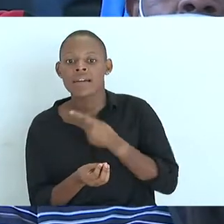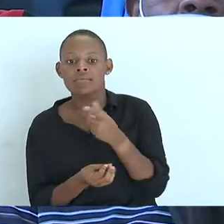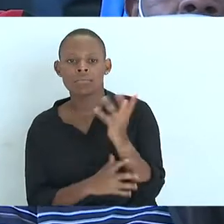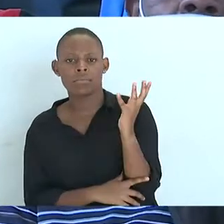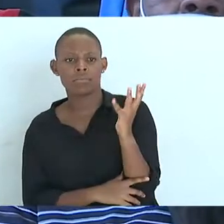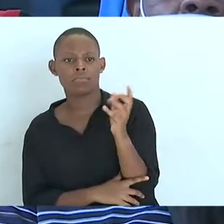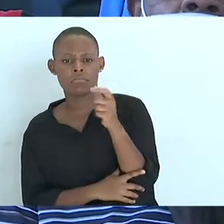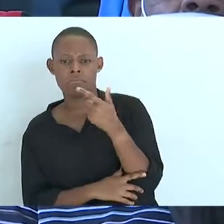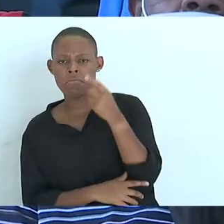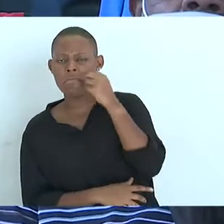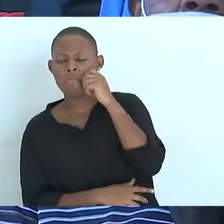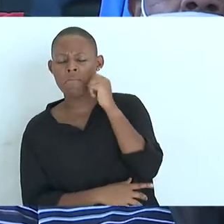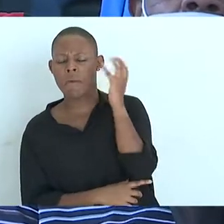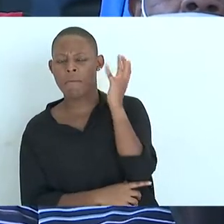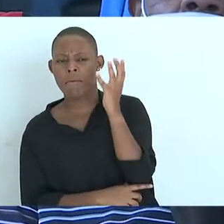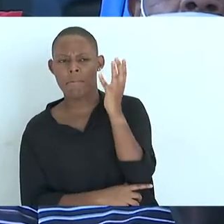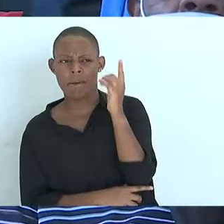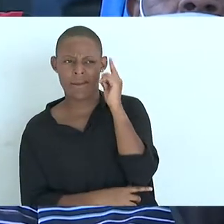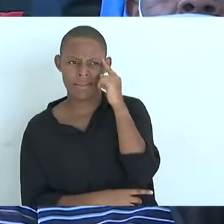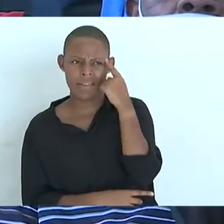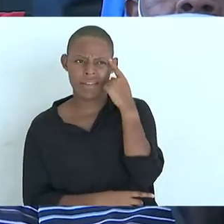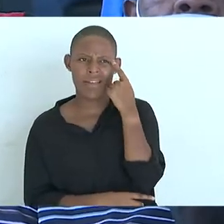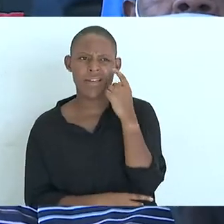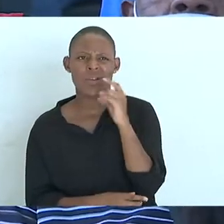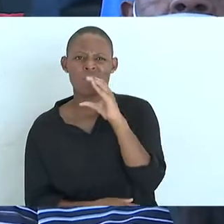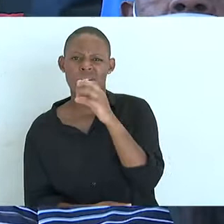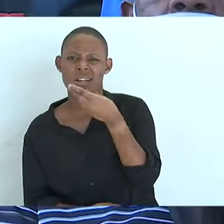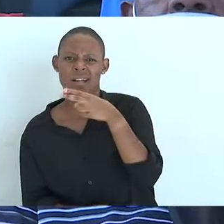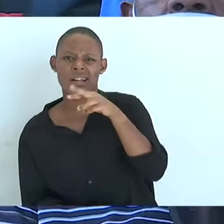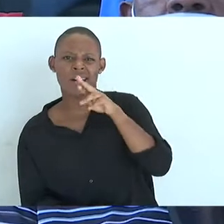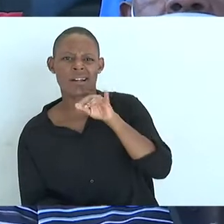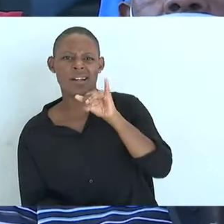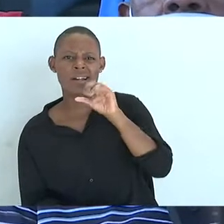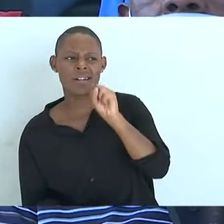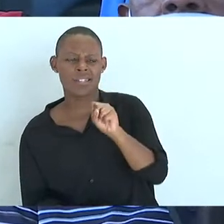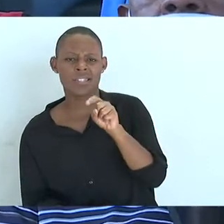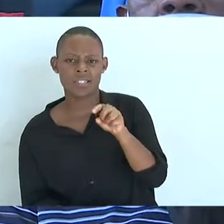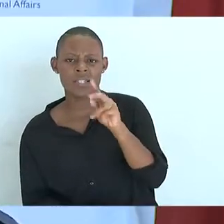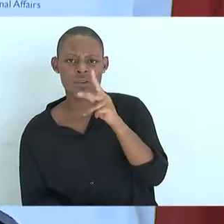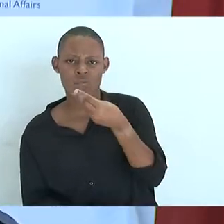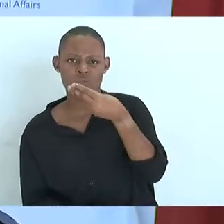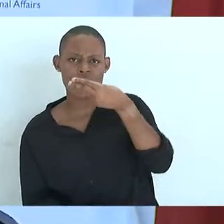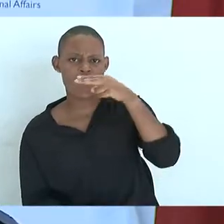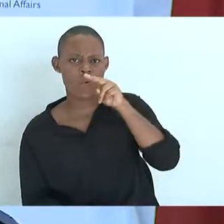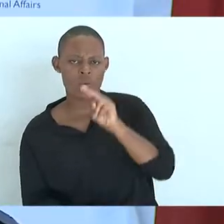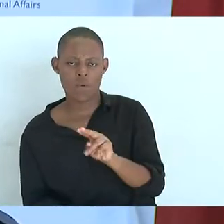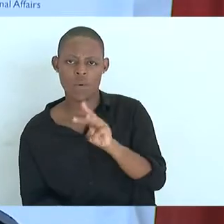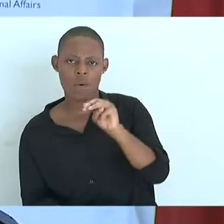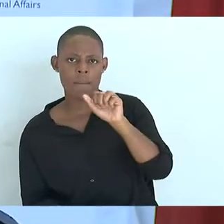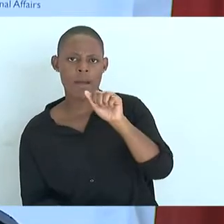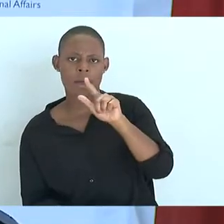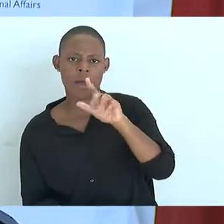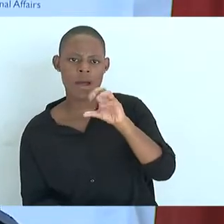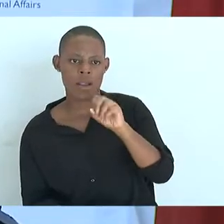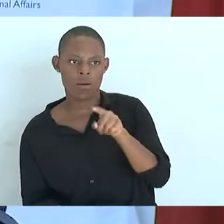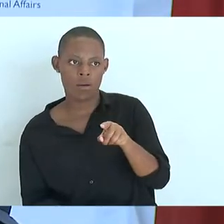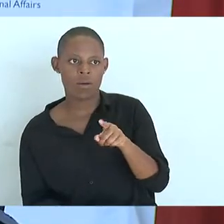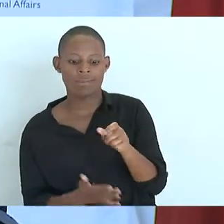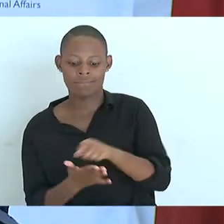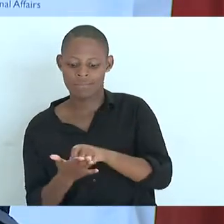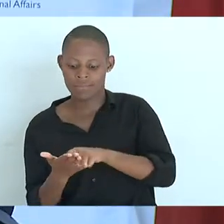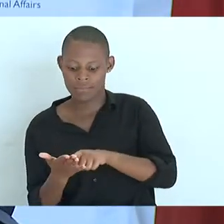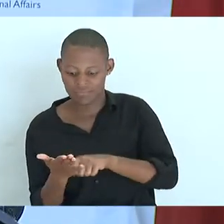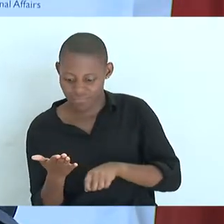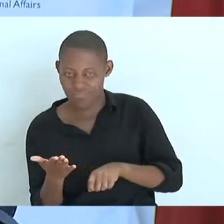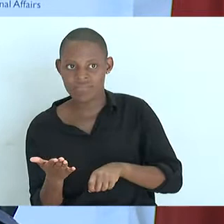speaker. I think his name is Chris Kumalo. He writes the script for a program called Gomorrah,